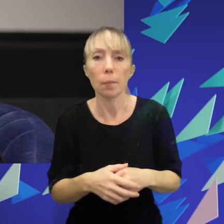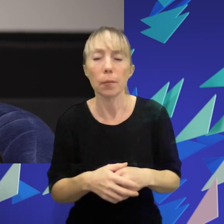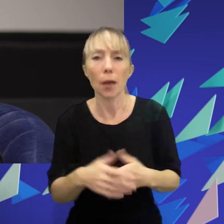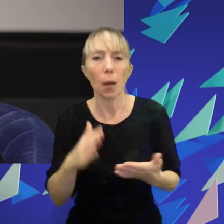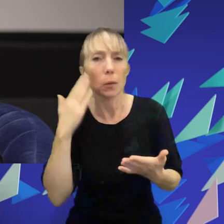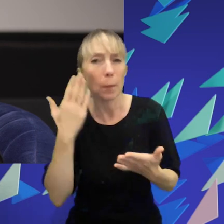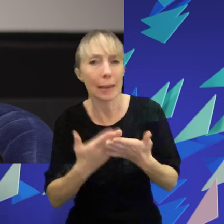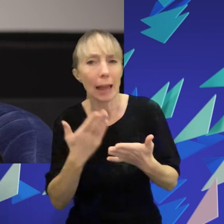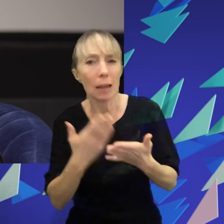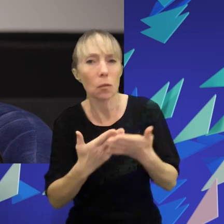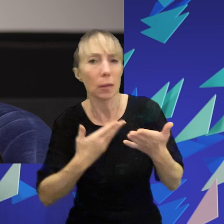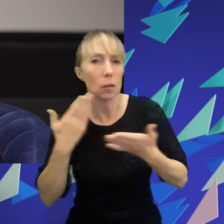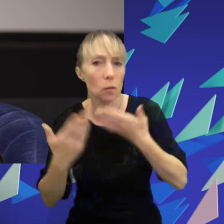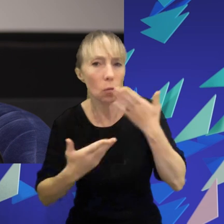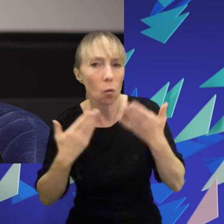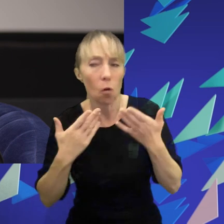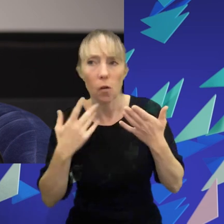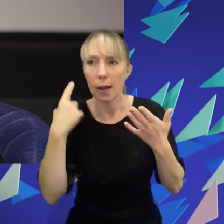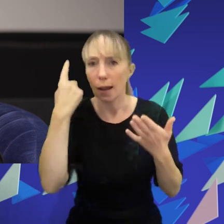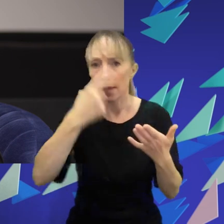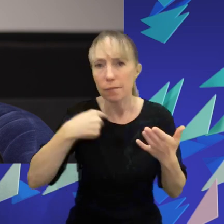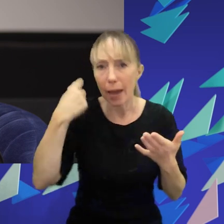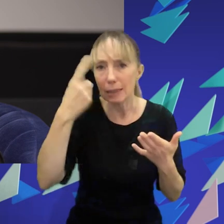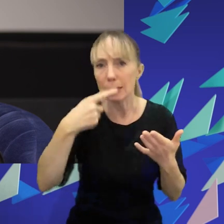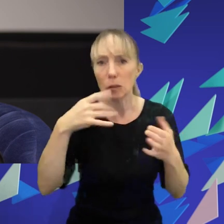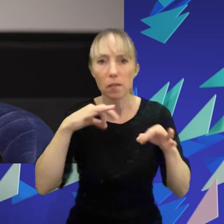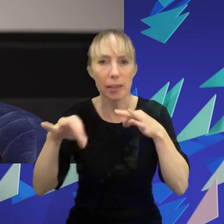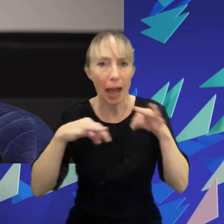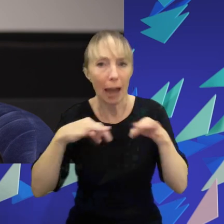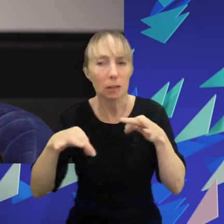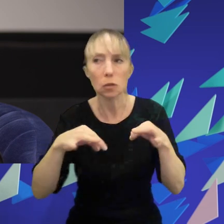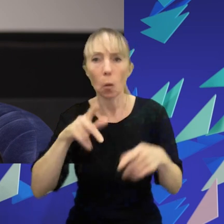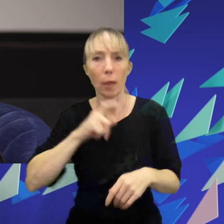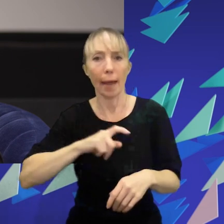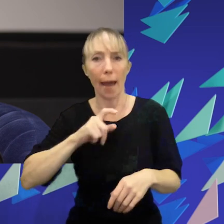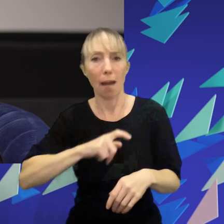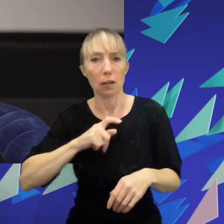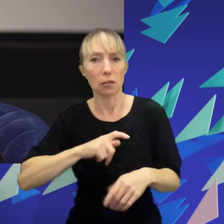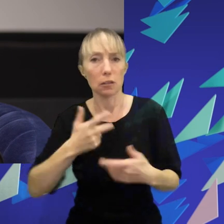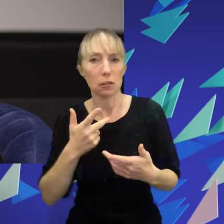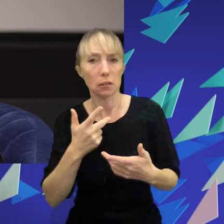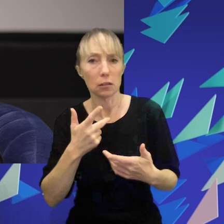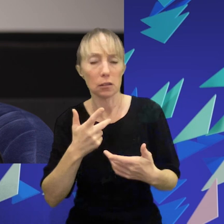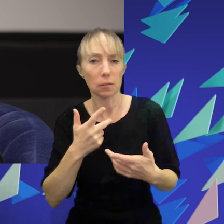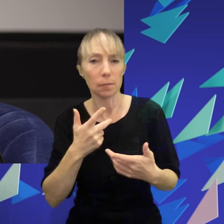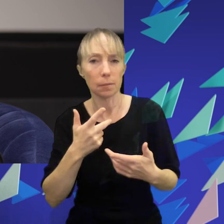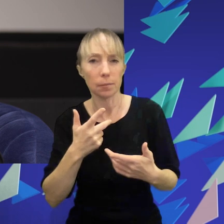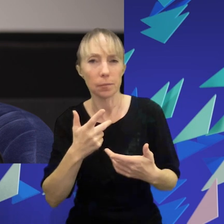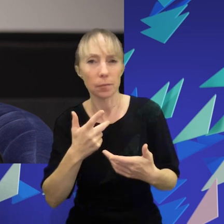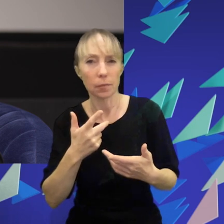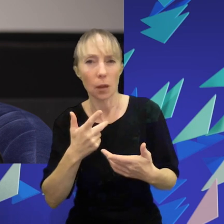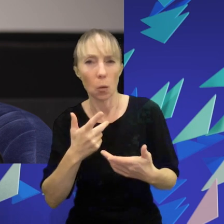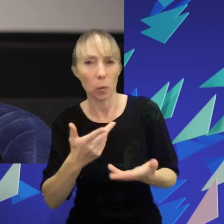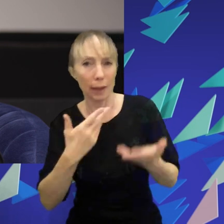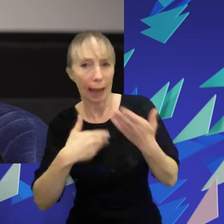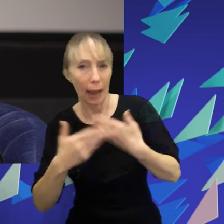the stories that the faces of the actors or the characters that I was finding. It was telling me. I was